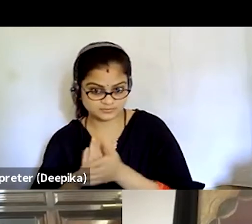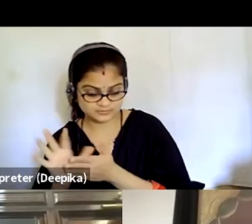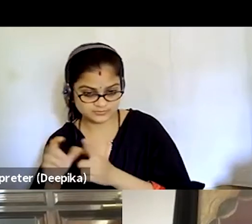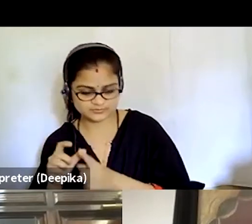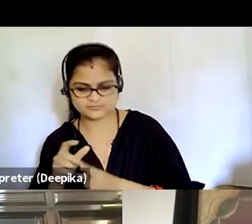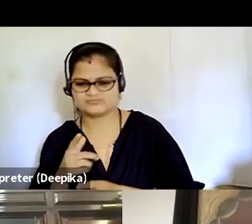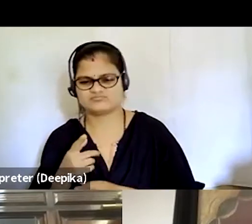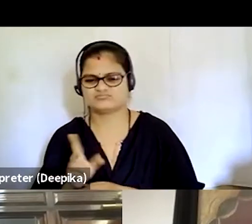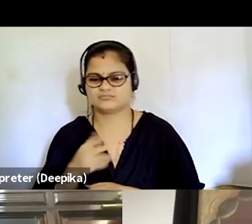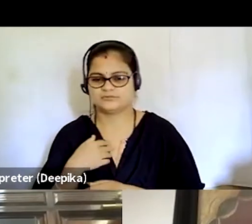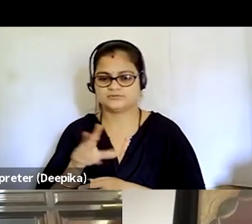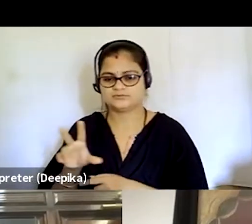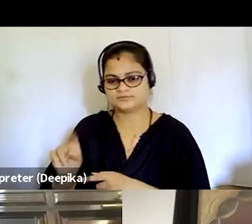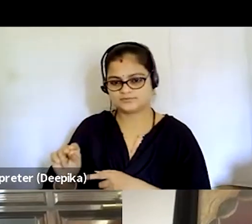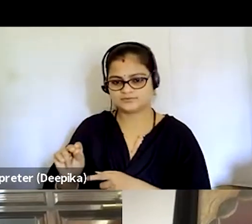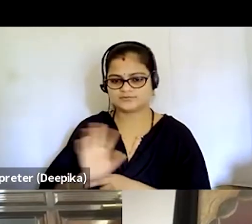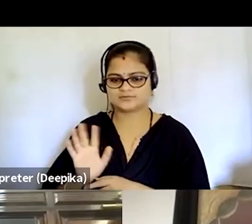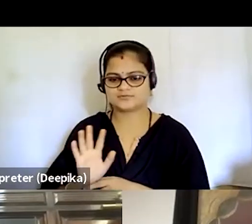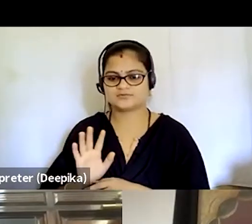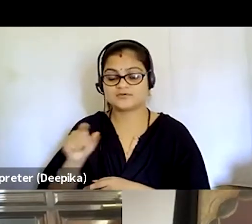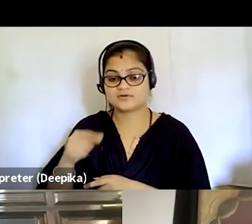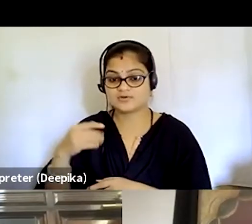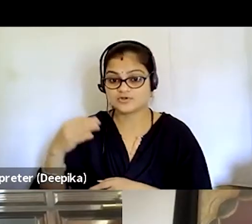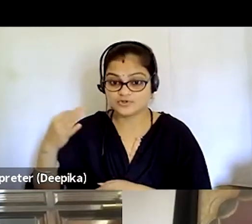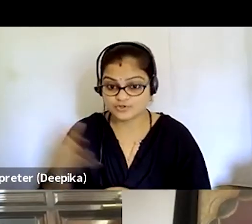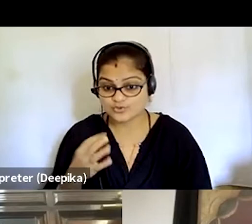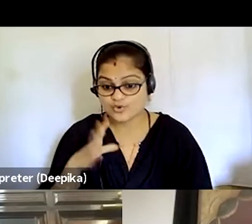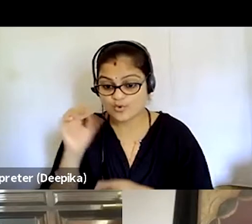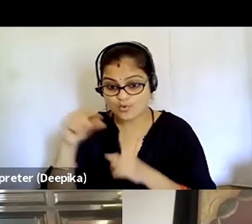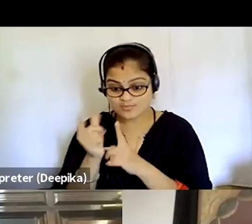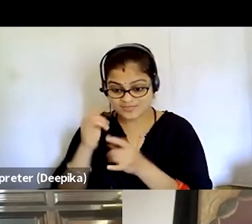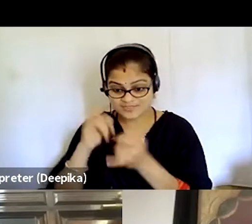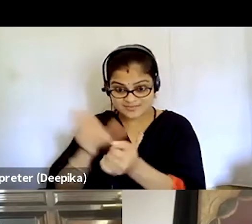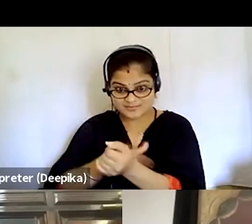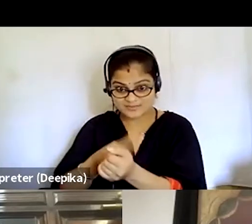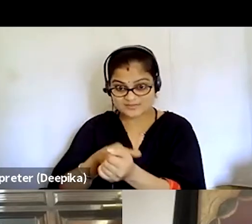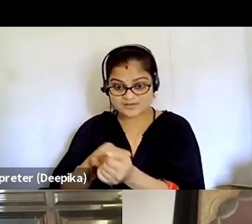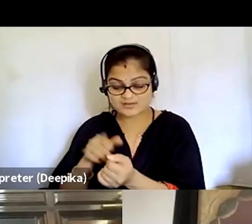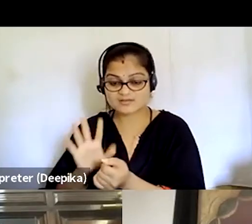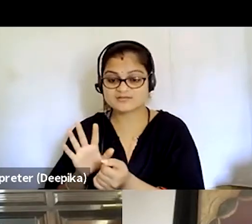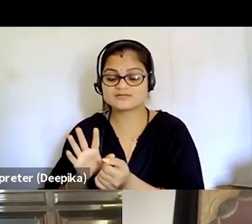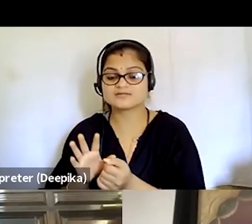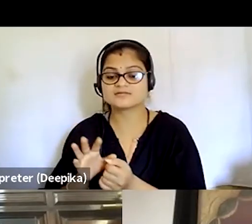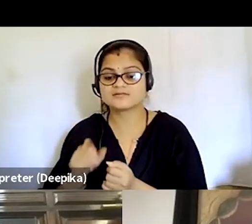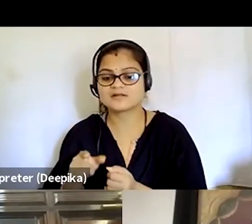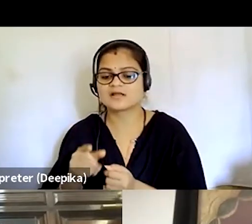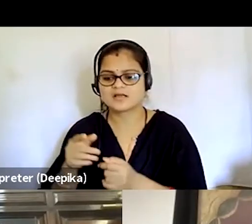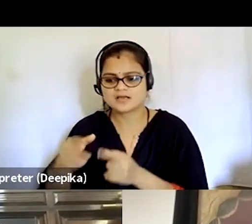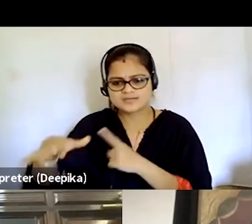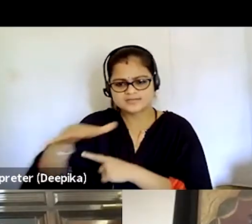no. People kind of knew what they were getting at Opus, and we never really ran into a